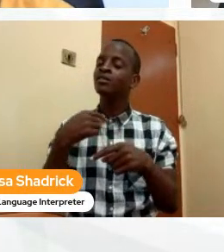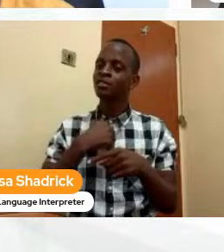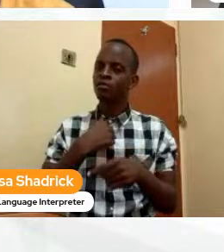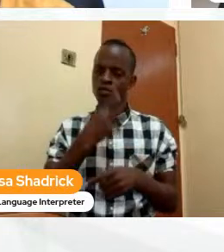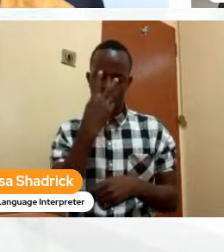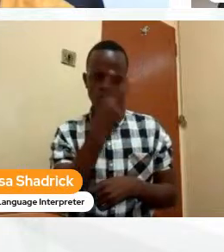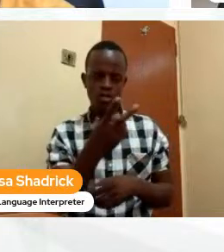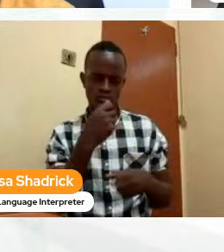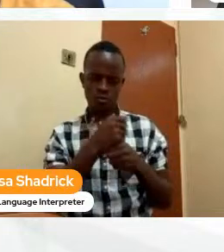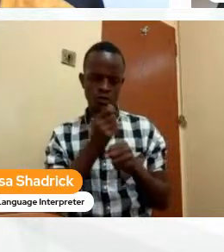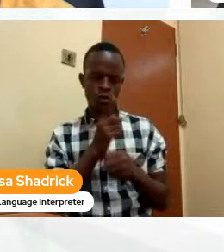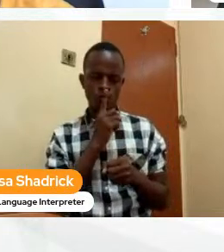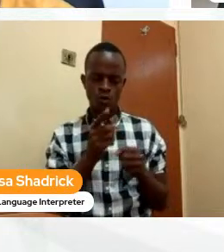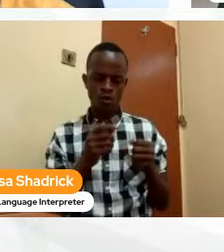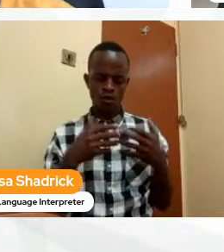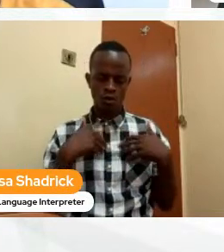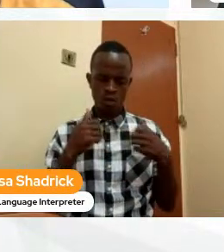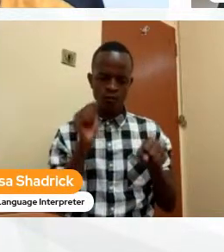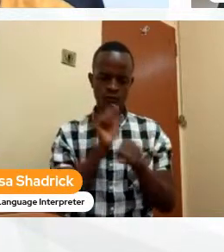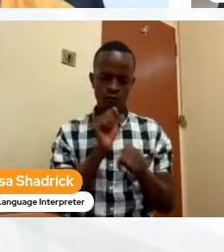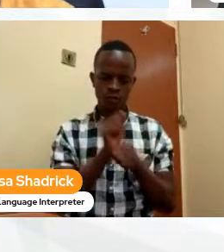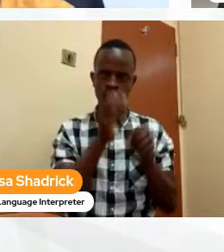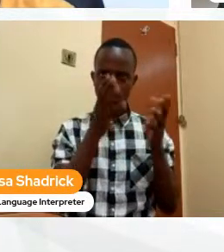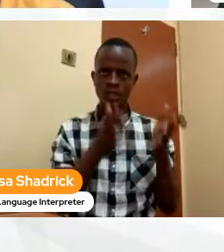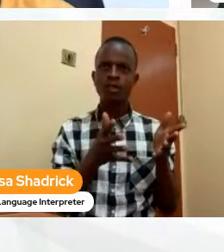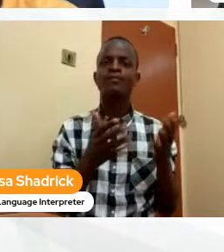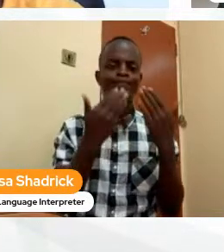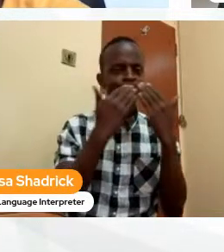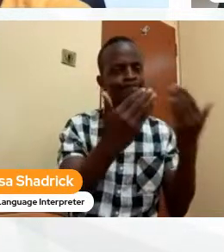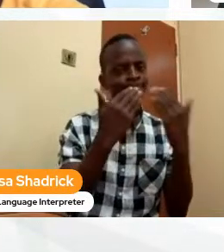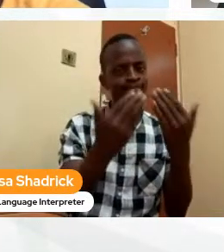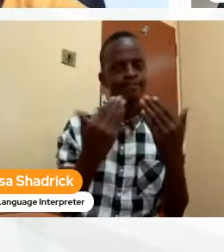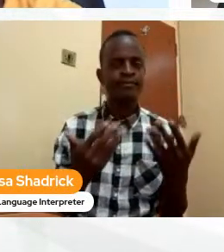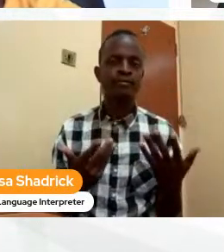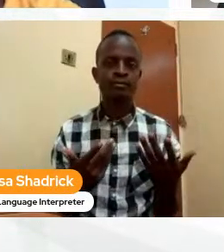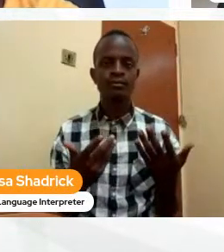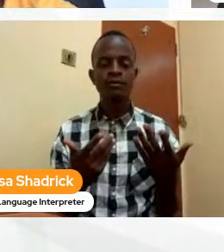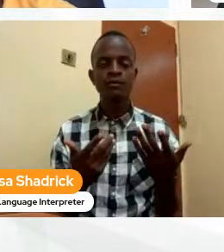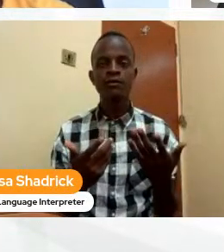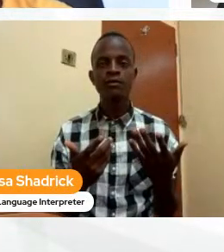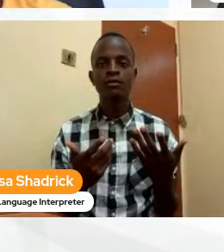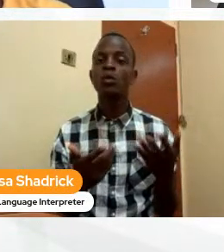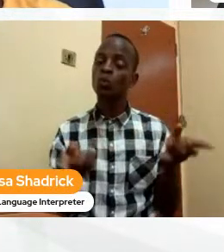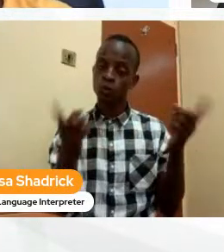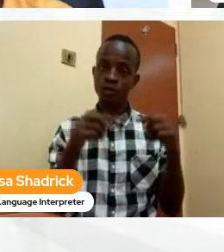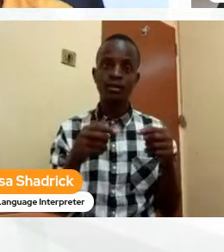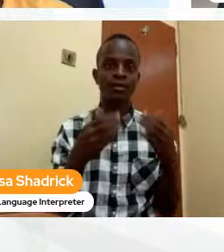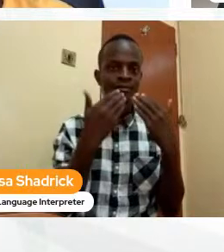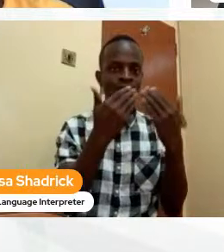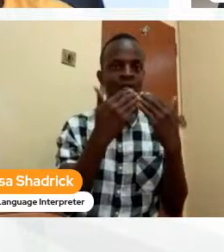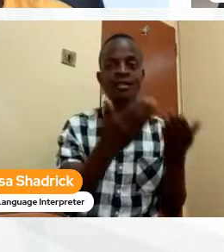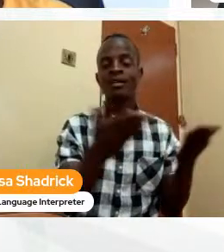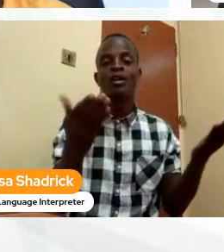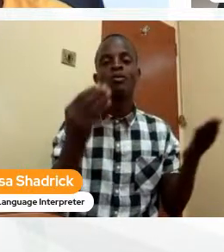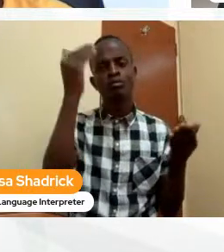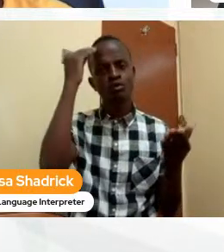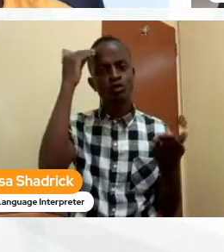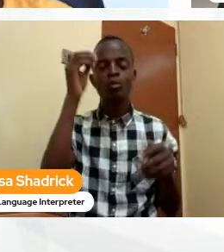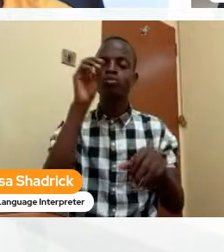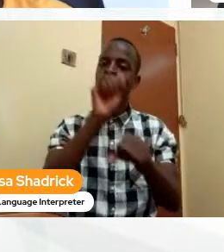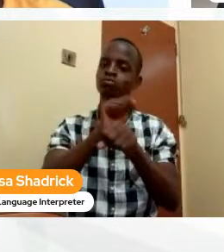ensuring that a health worker is appreciated. And when the health worker is appreciated, we know that they are going to do